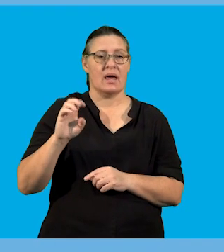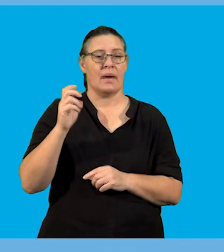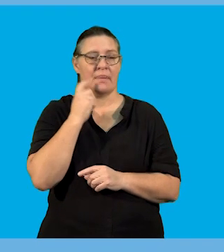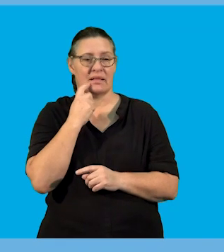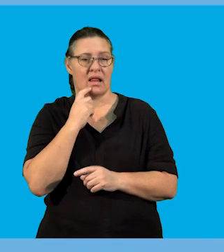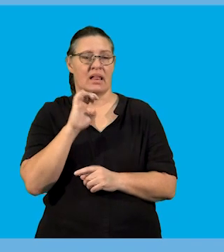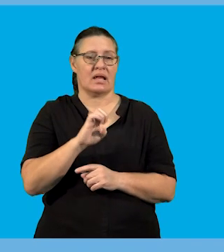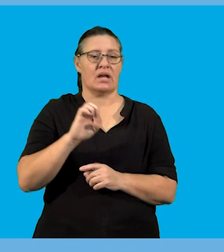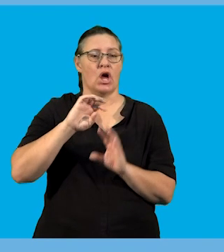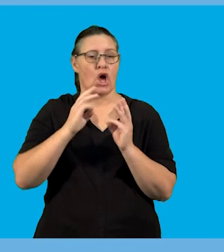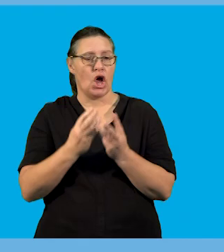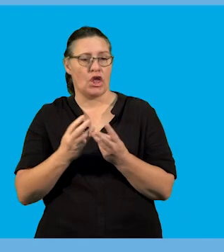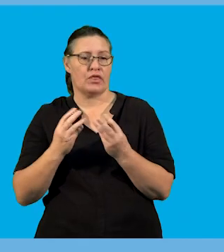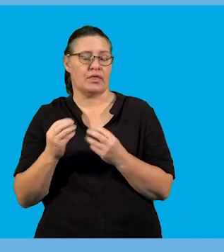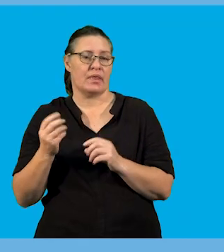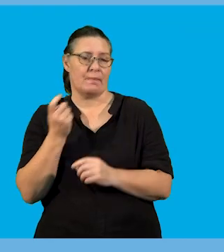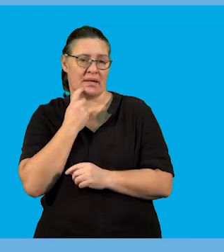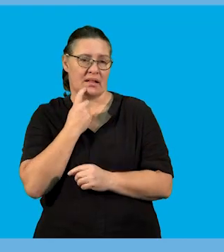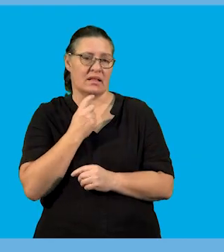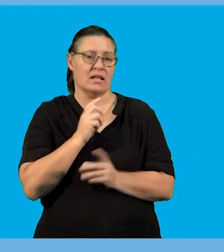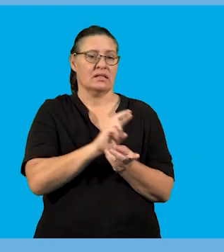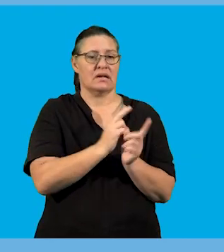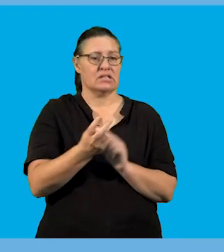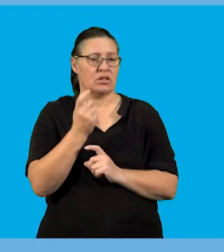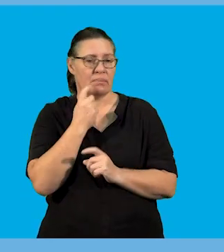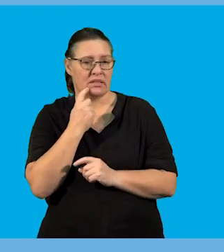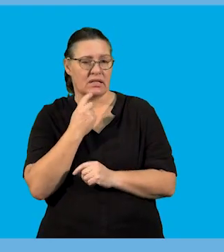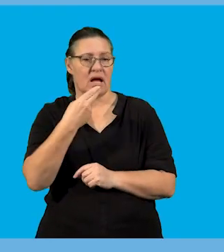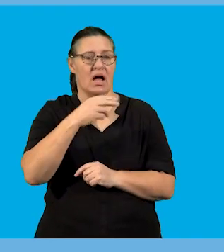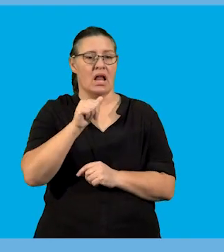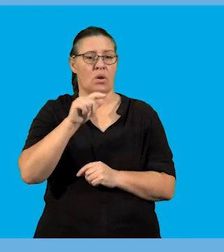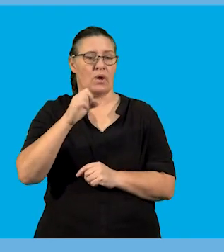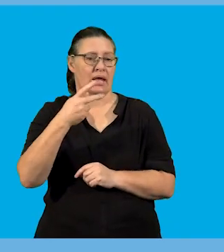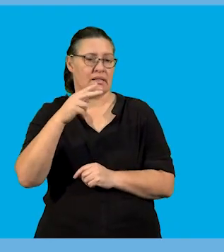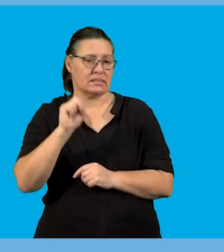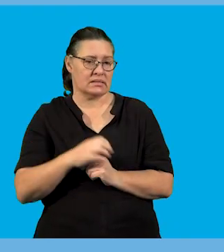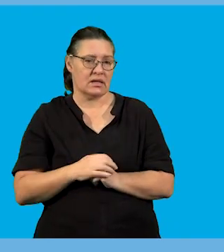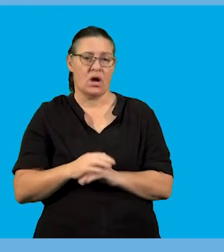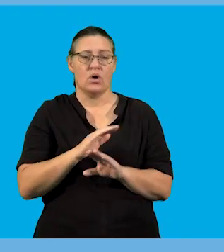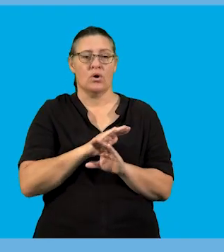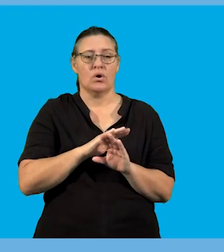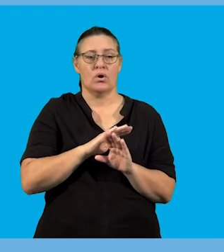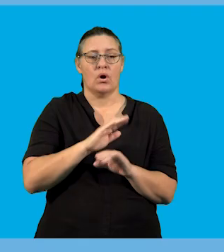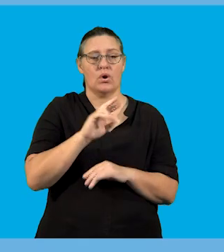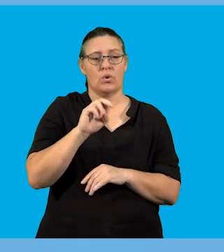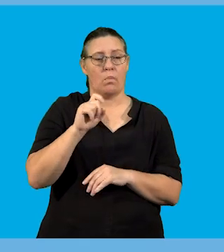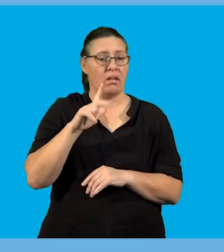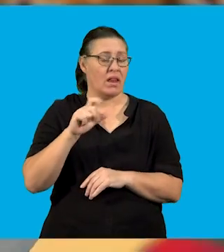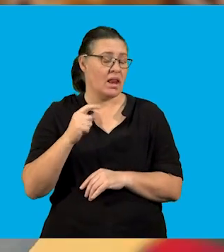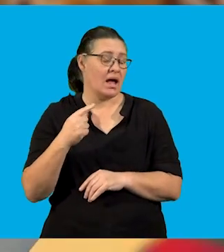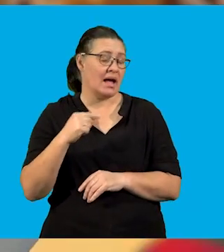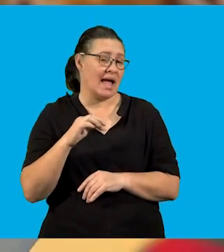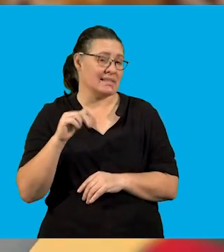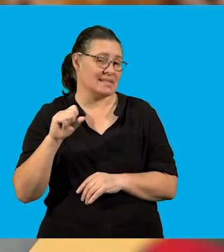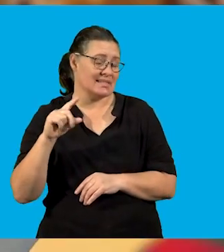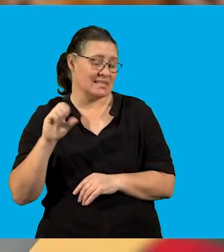transition metals, halogens, noble gases, prefix, and also suffix to better explain what is going to be happening throughout this lesson.